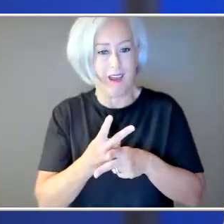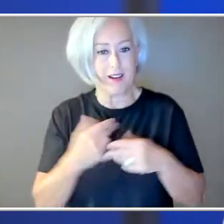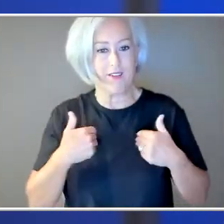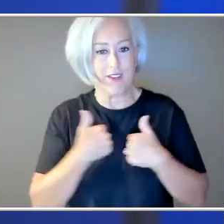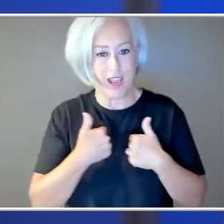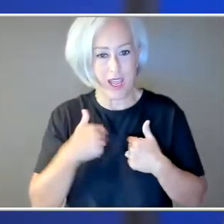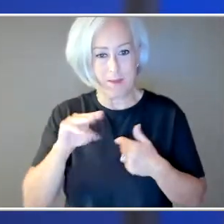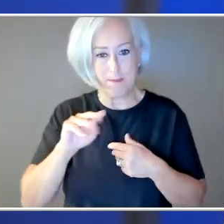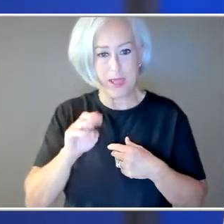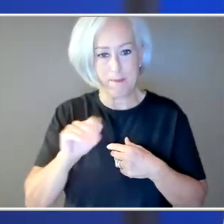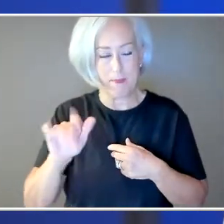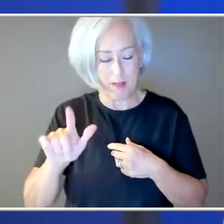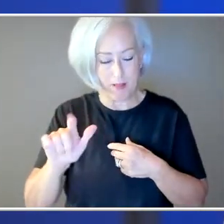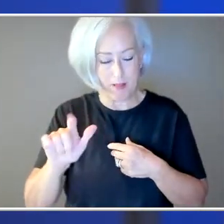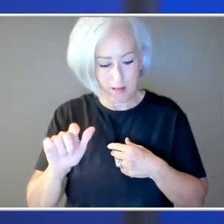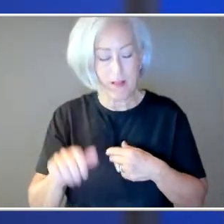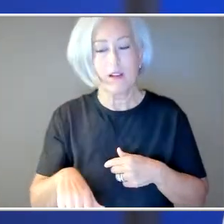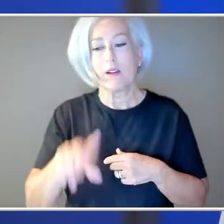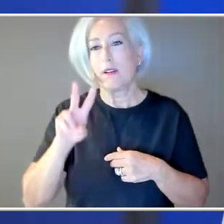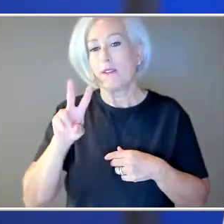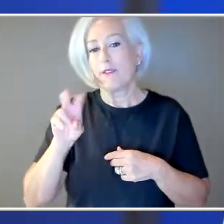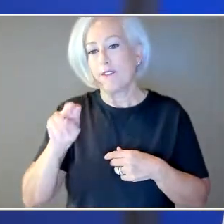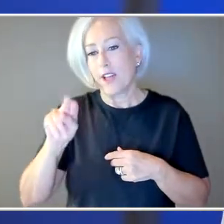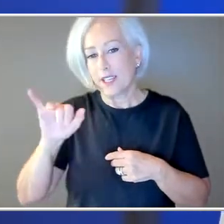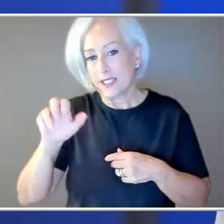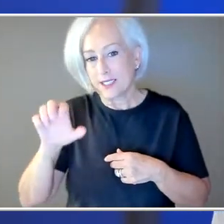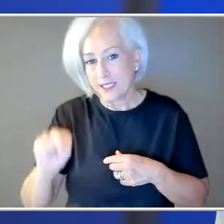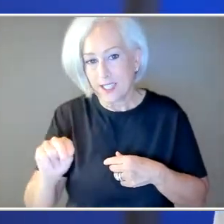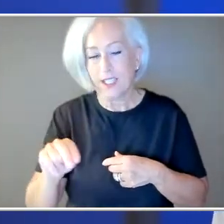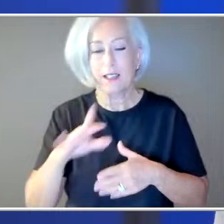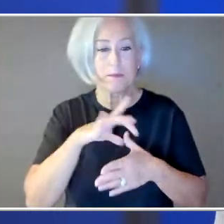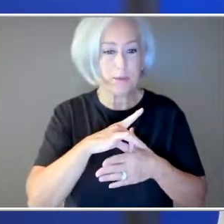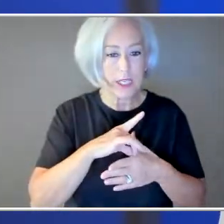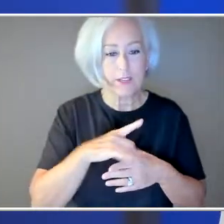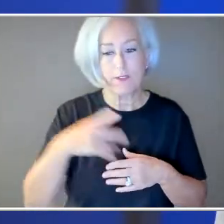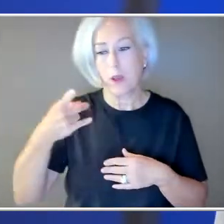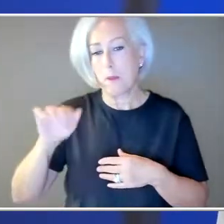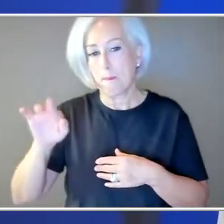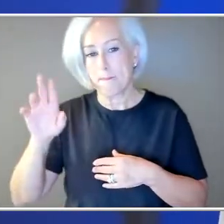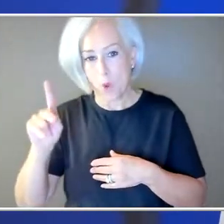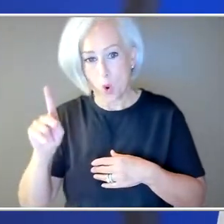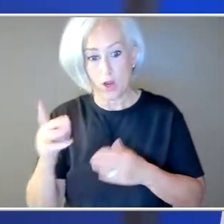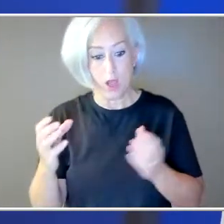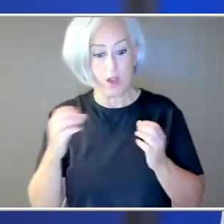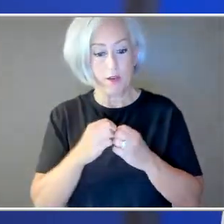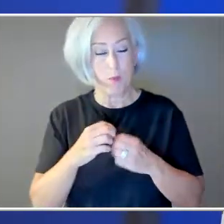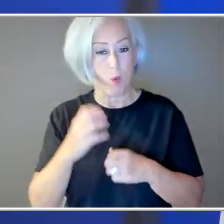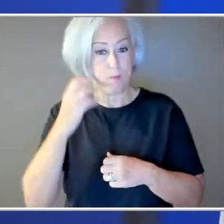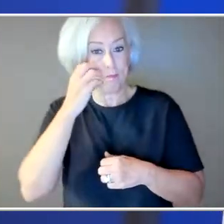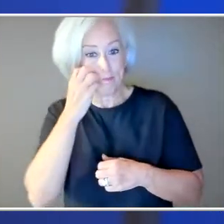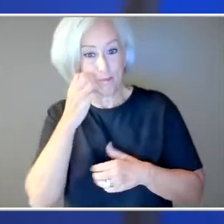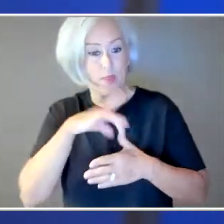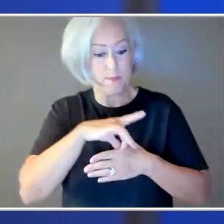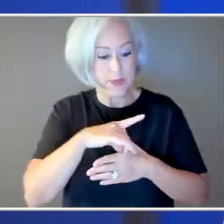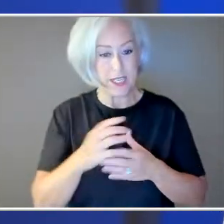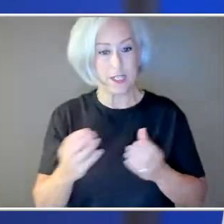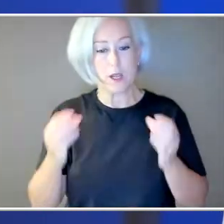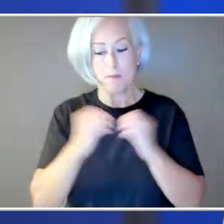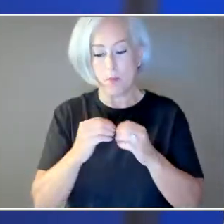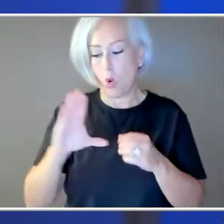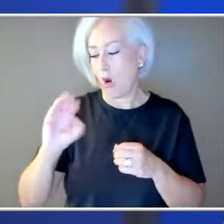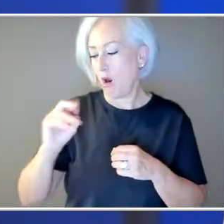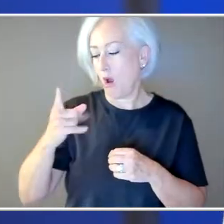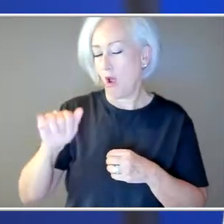venison is what it's found in. Typically, the fattier the meat, the more of that compound is in there.